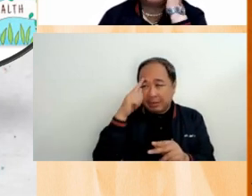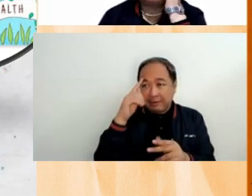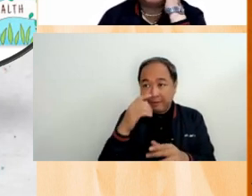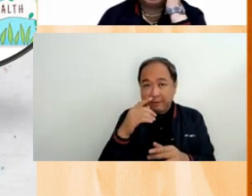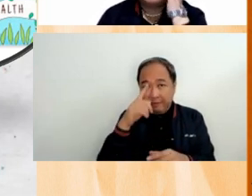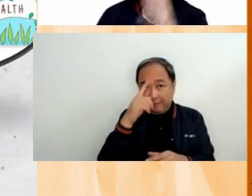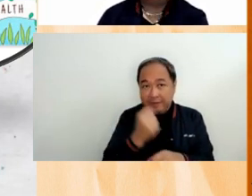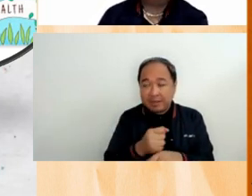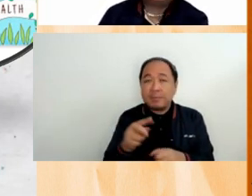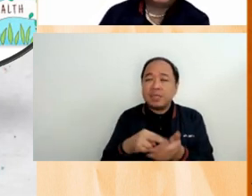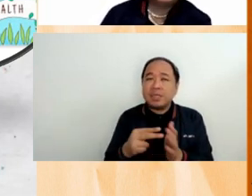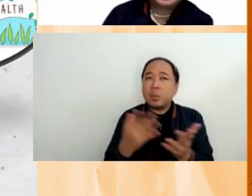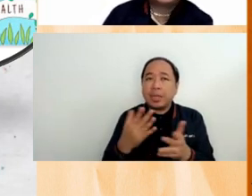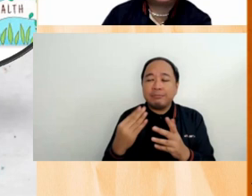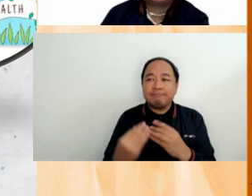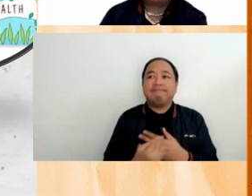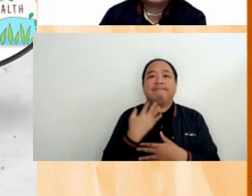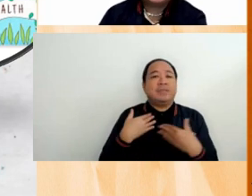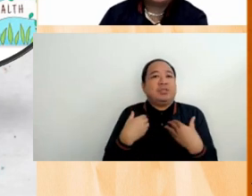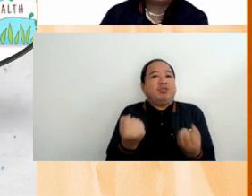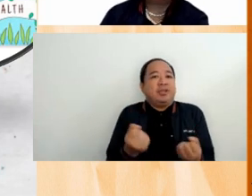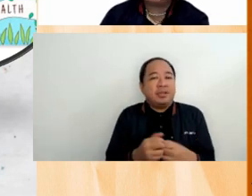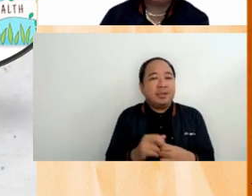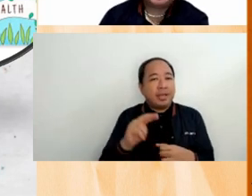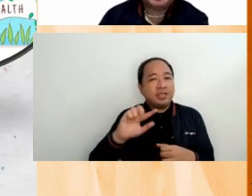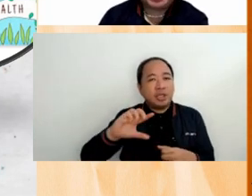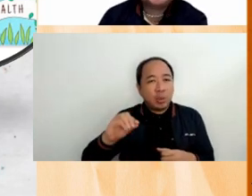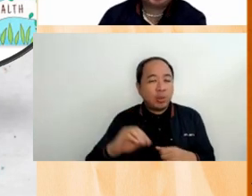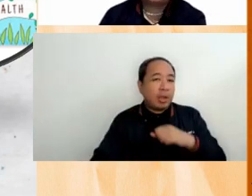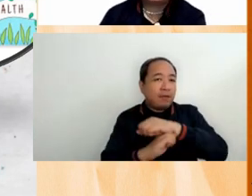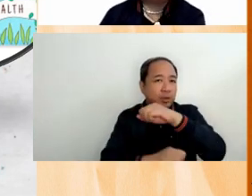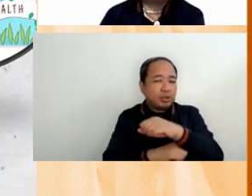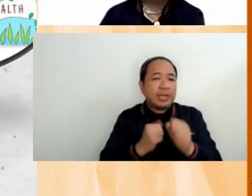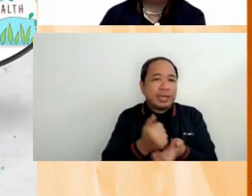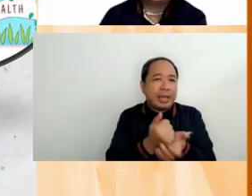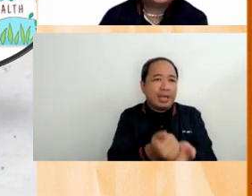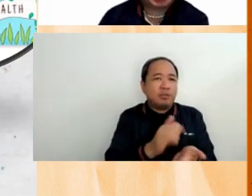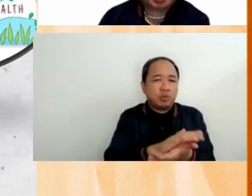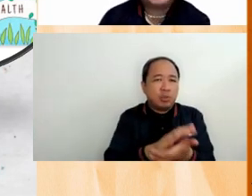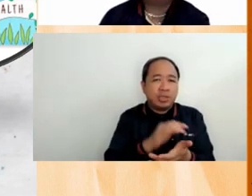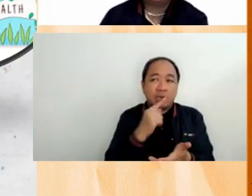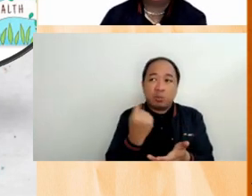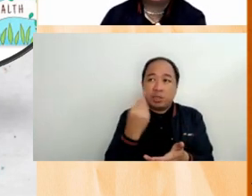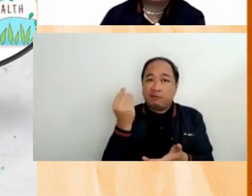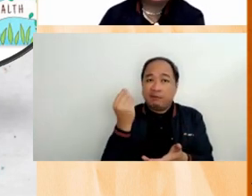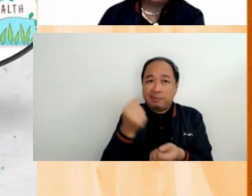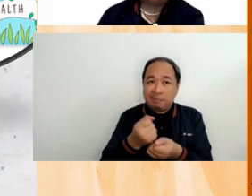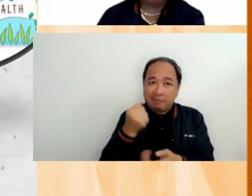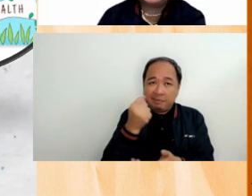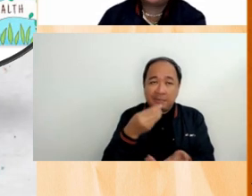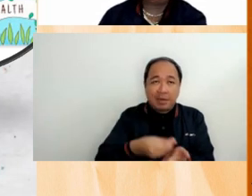health support for students. Let's tap the alumni groups like this school has been